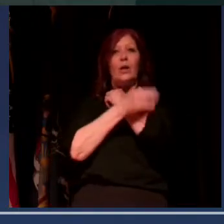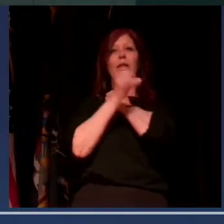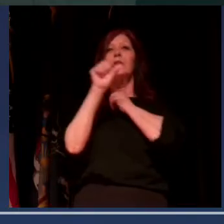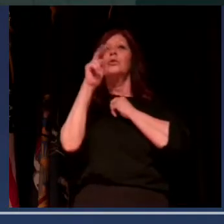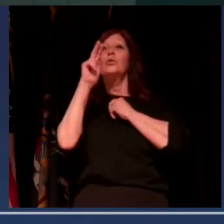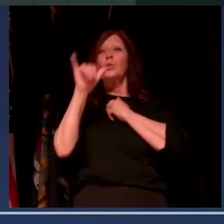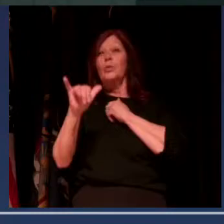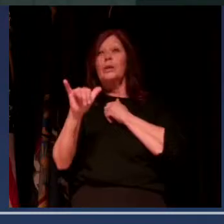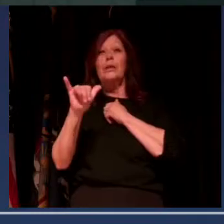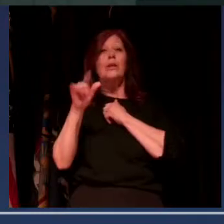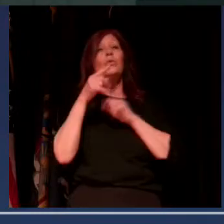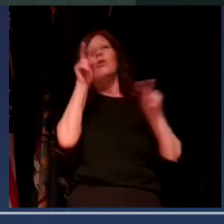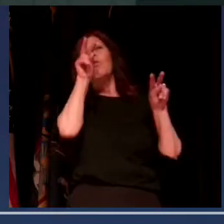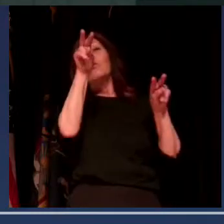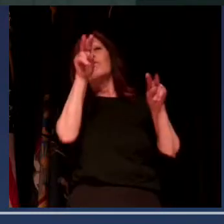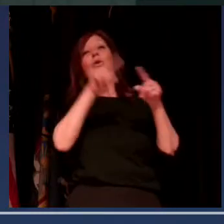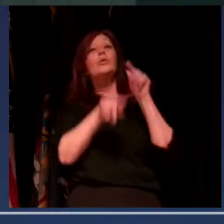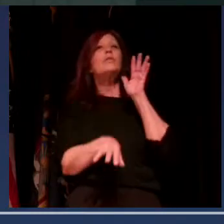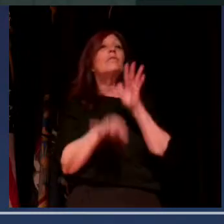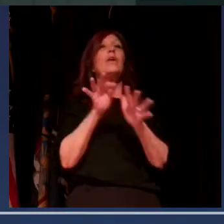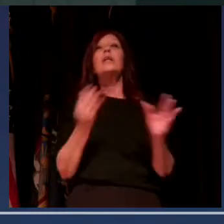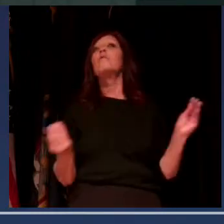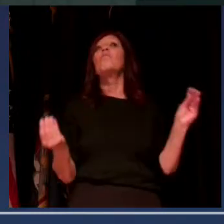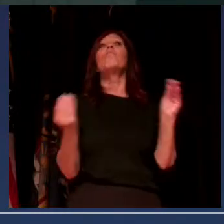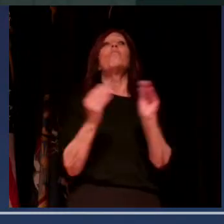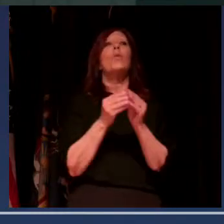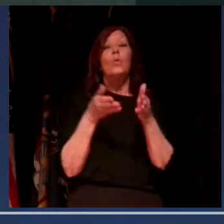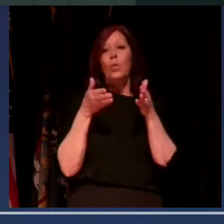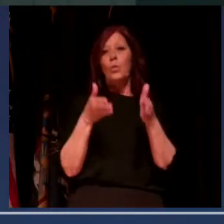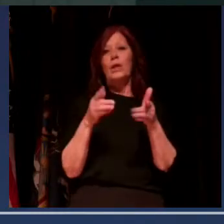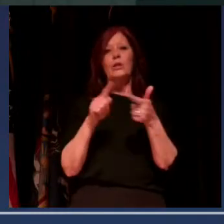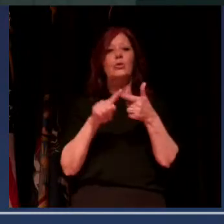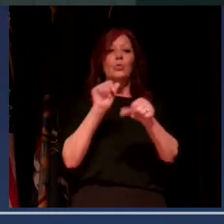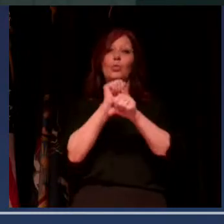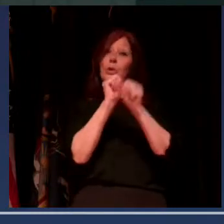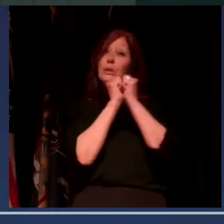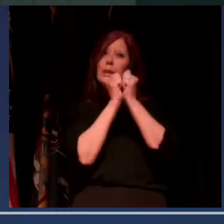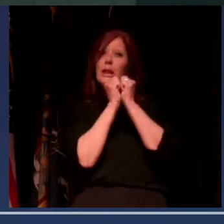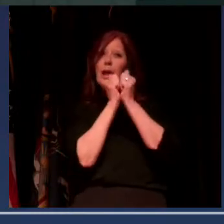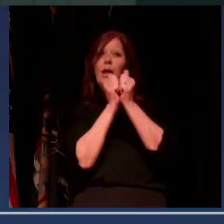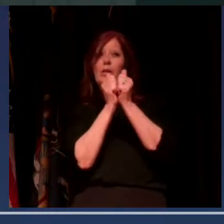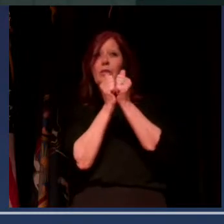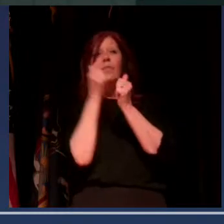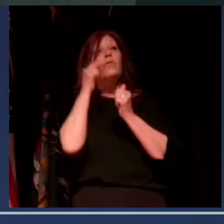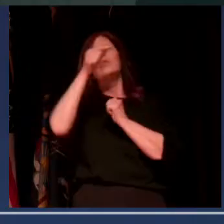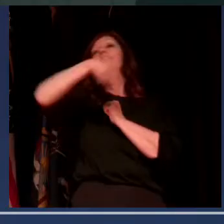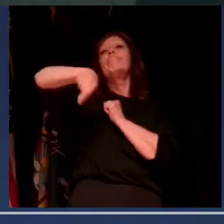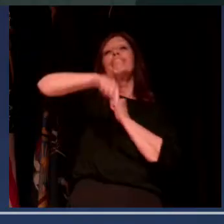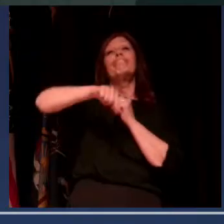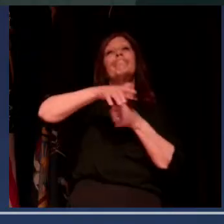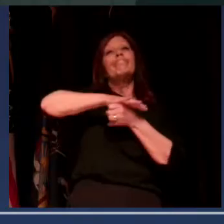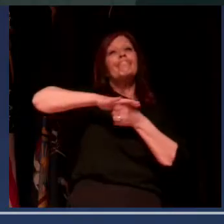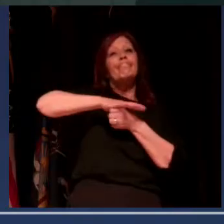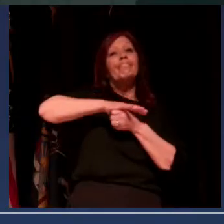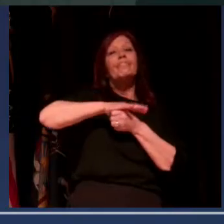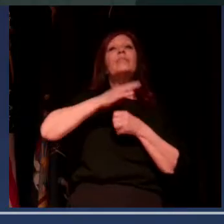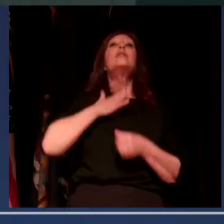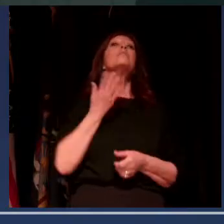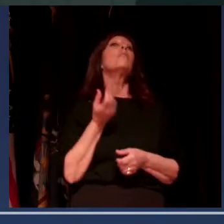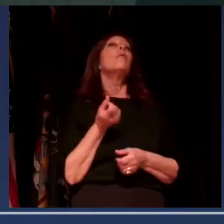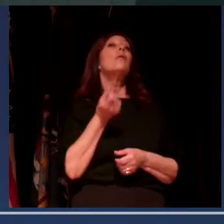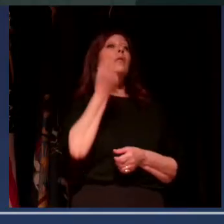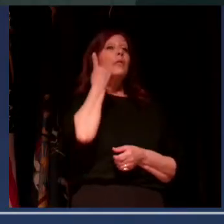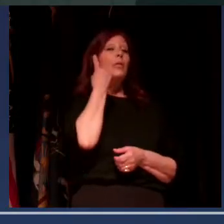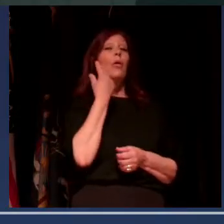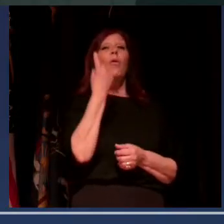Erie and look forward to finding even more ways to work together for our region. It is my understanding